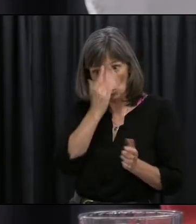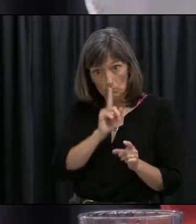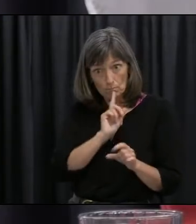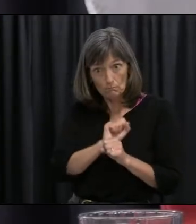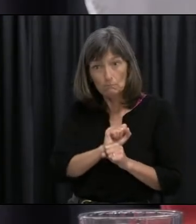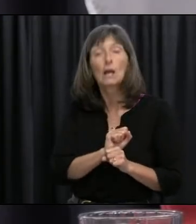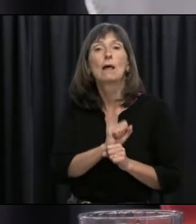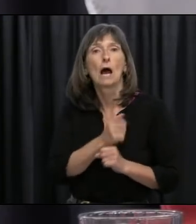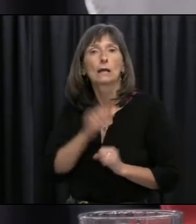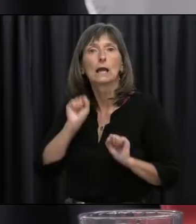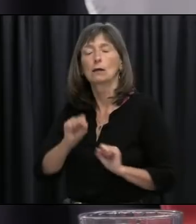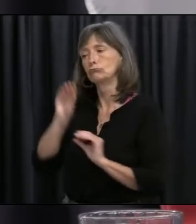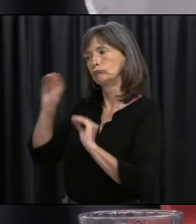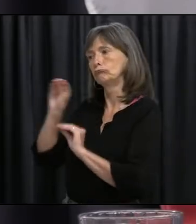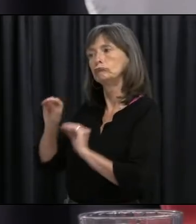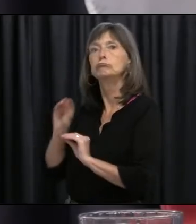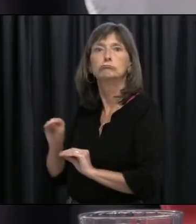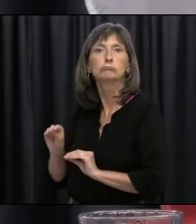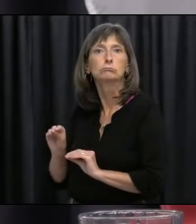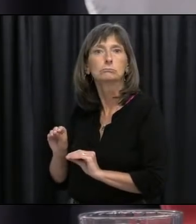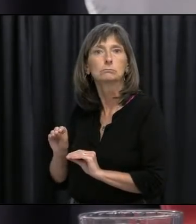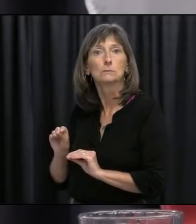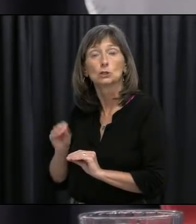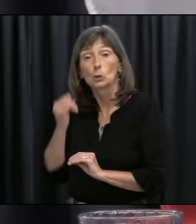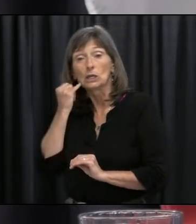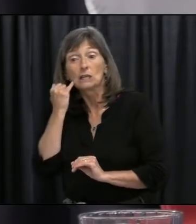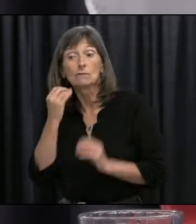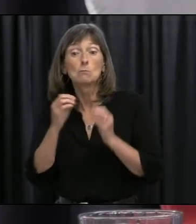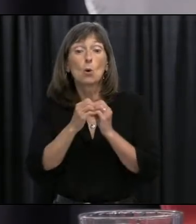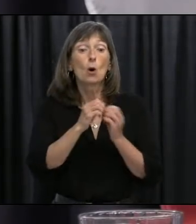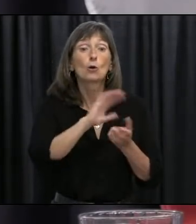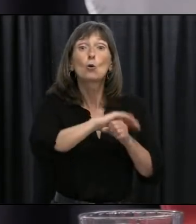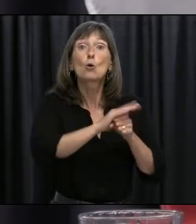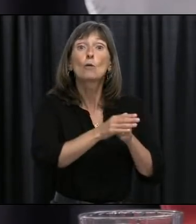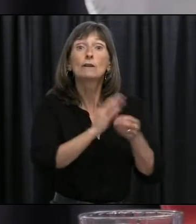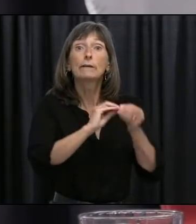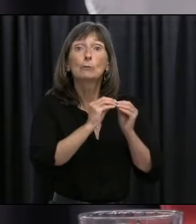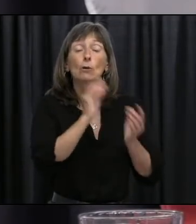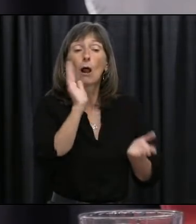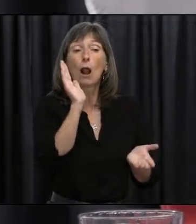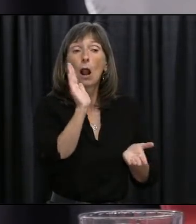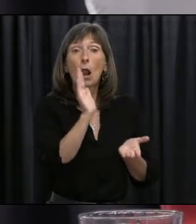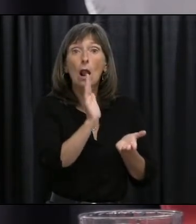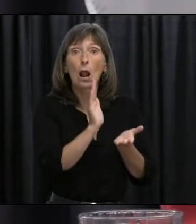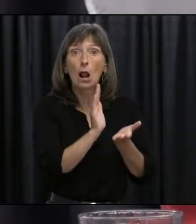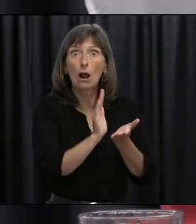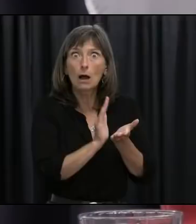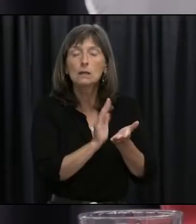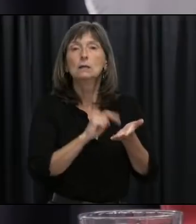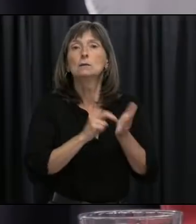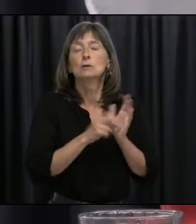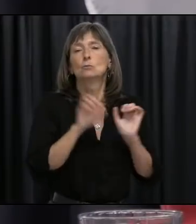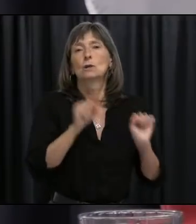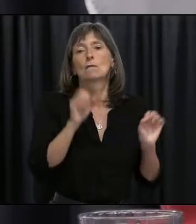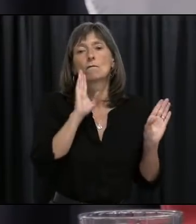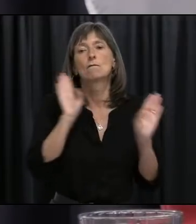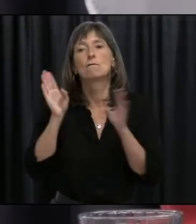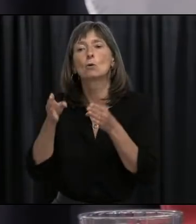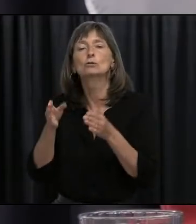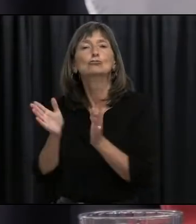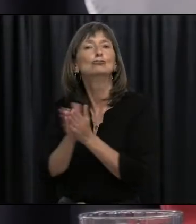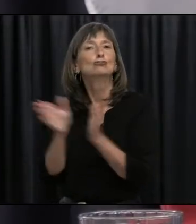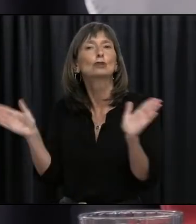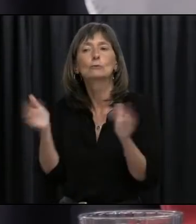the COVID demands start to fade in the acute area and we start to work on these systems